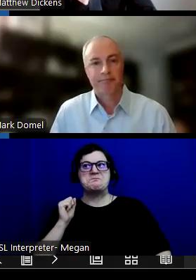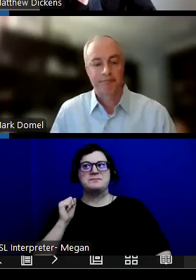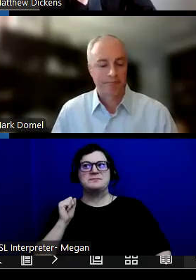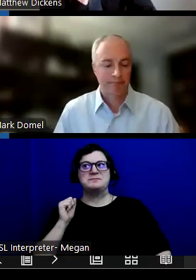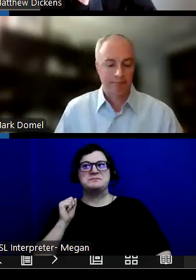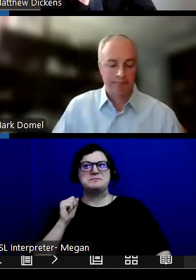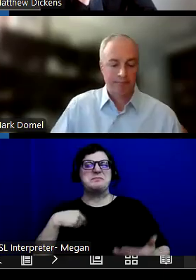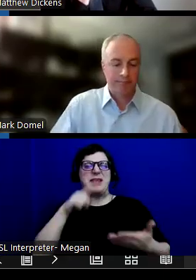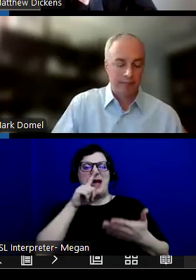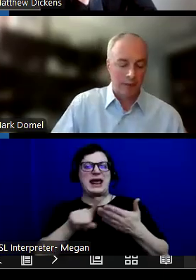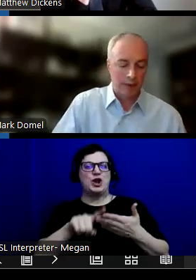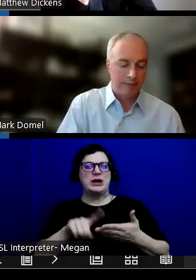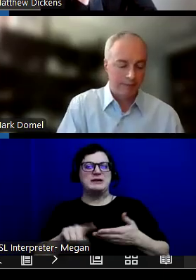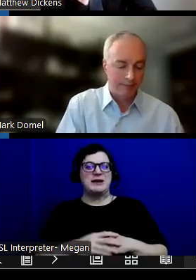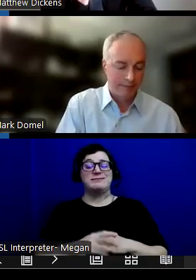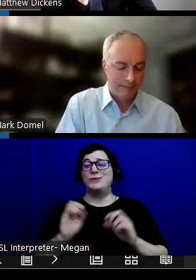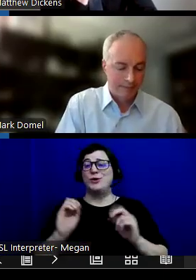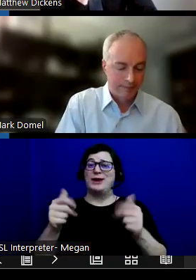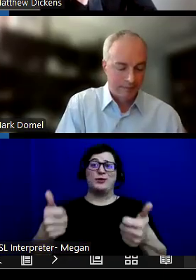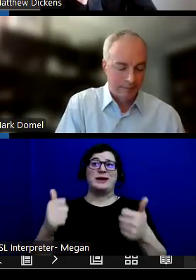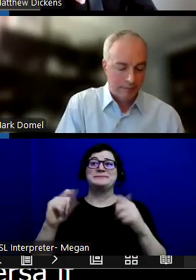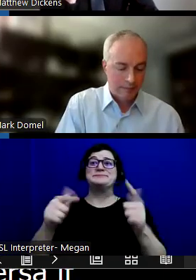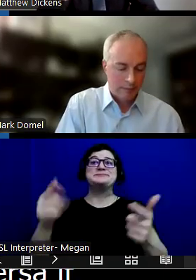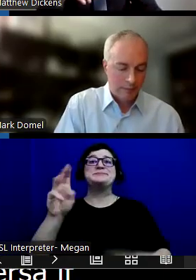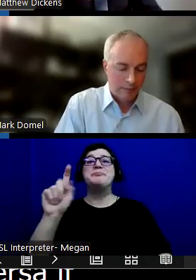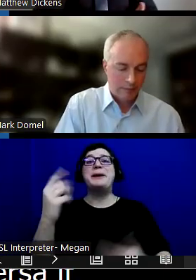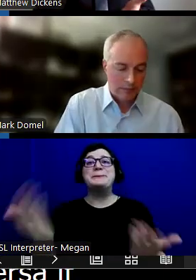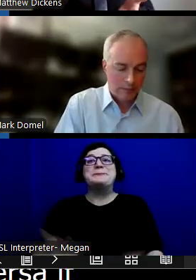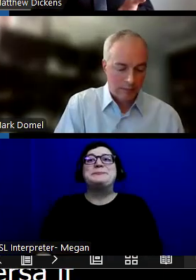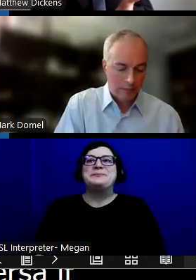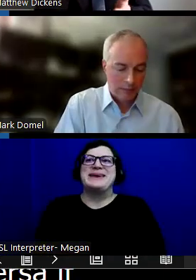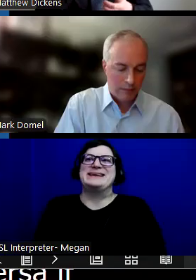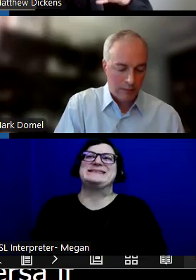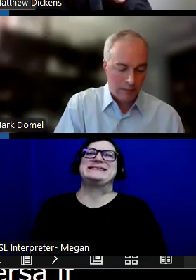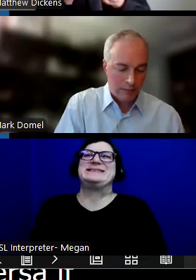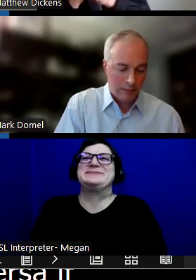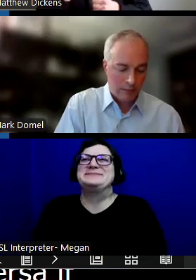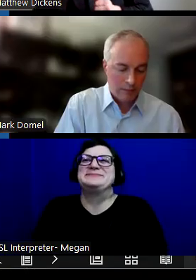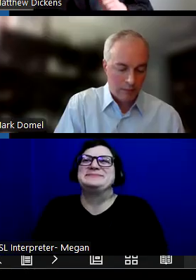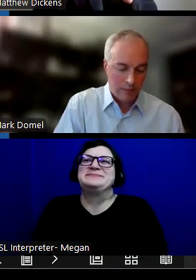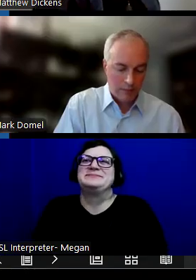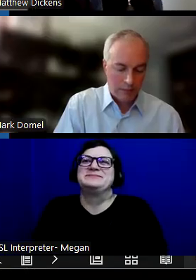I can look into that though. Okay, great. Go ahead, Matt. Yes.